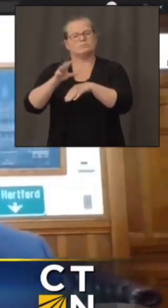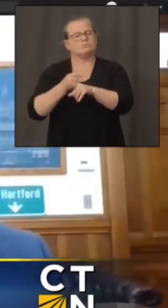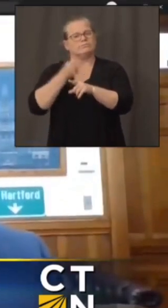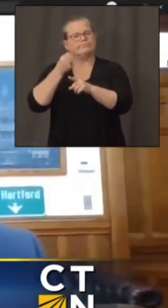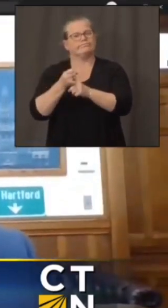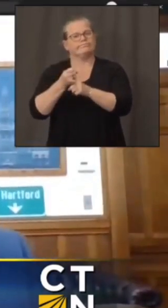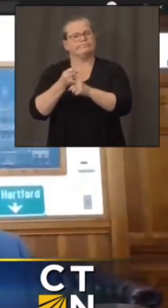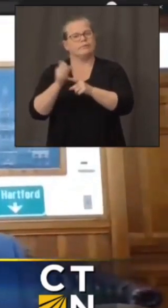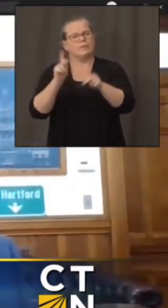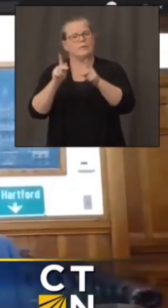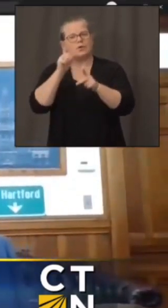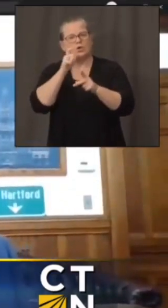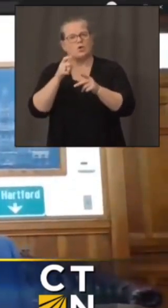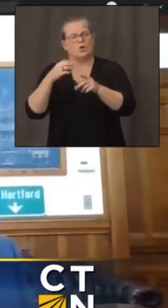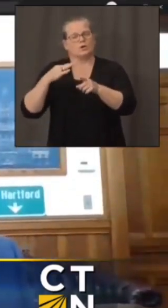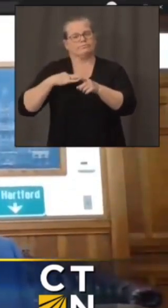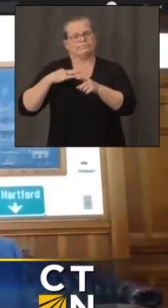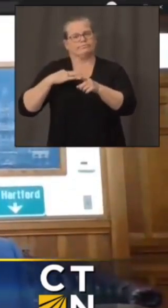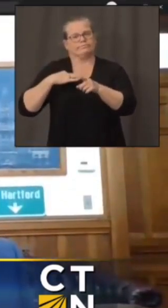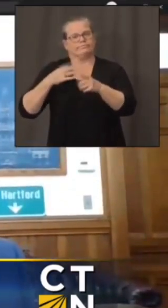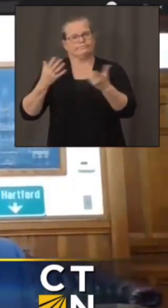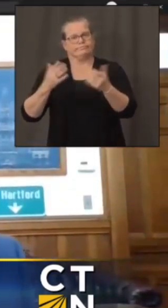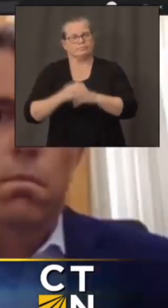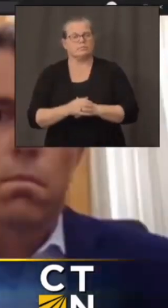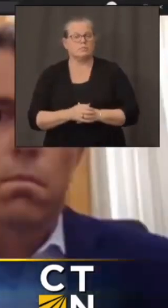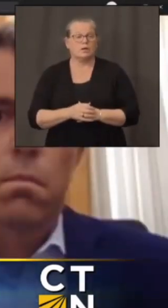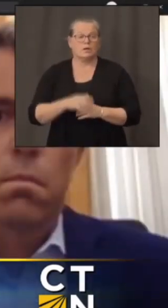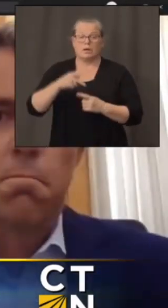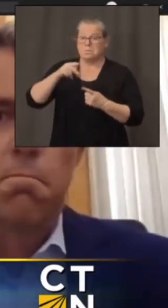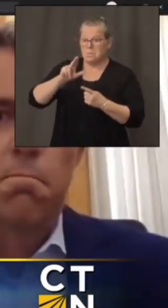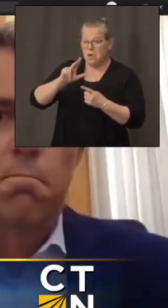I can take that. Or Josh?